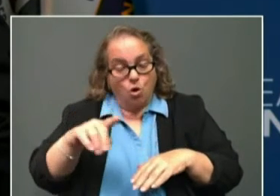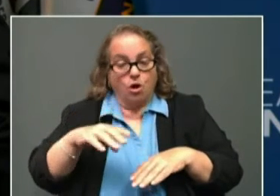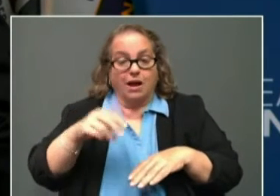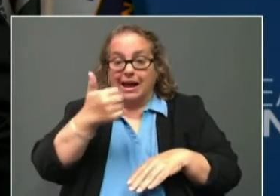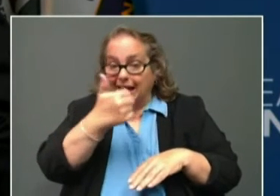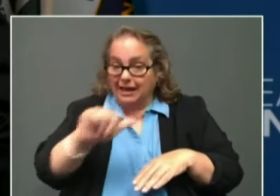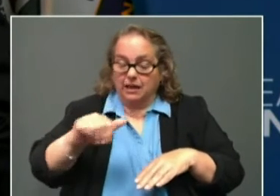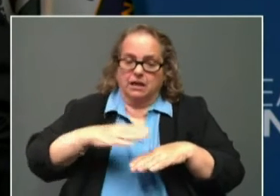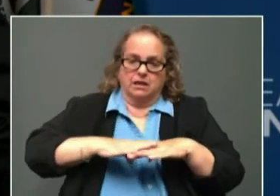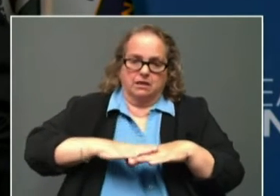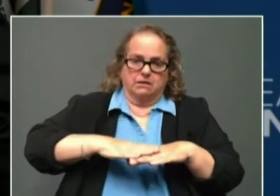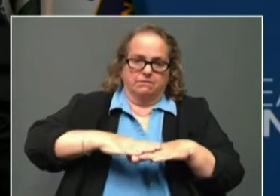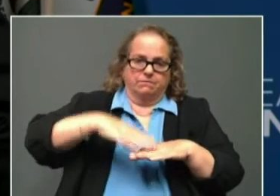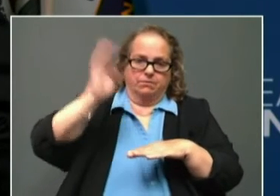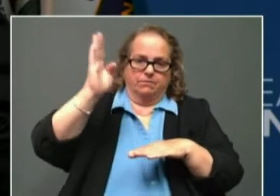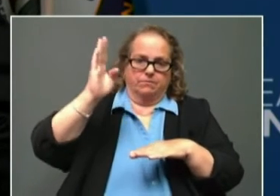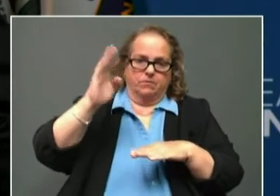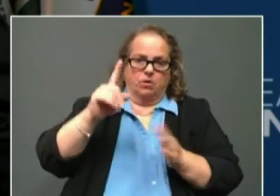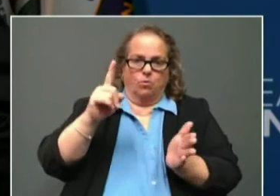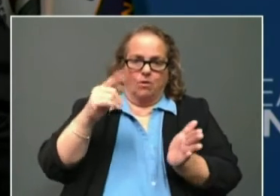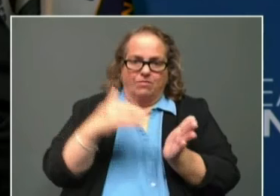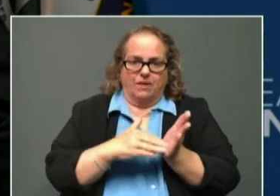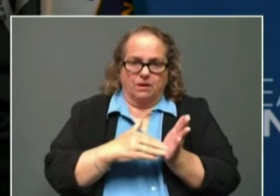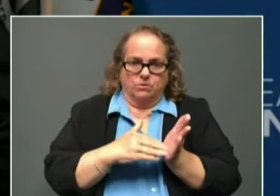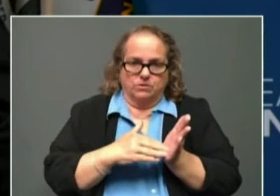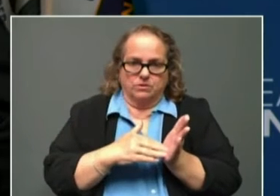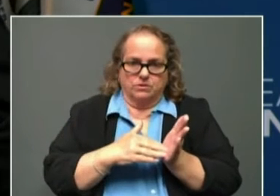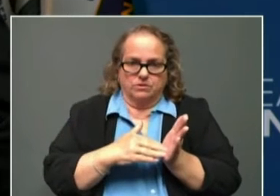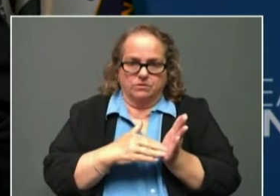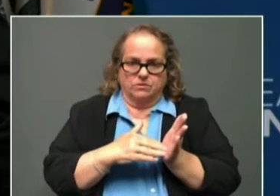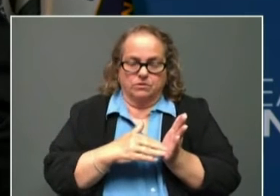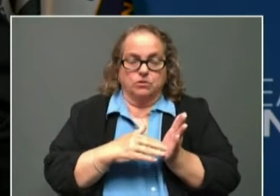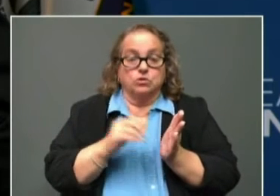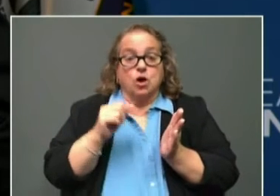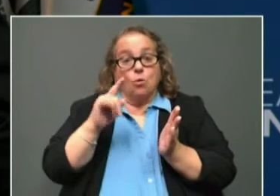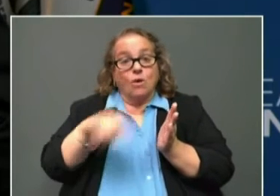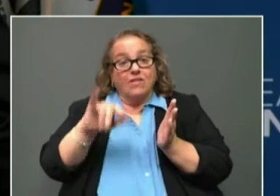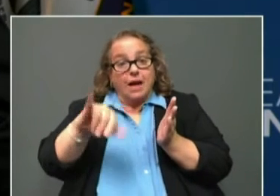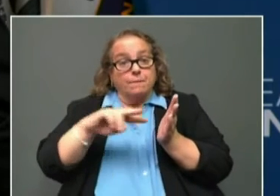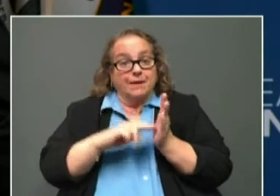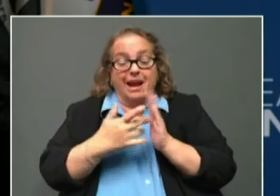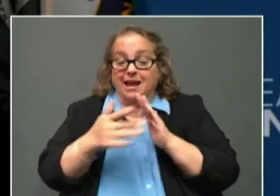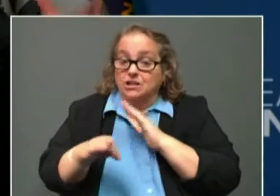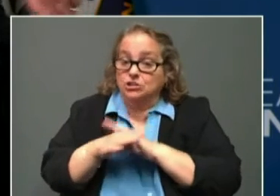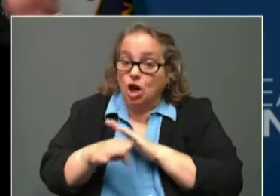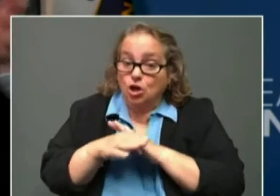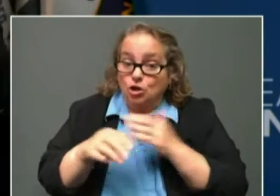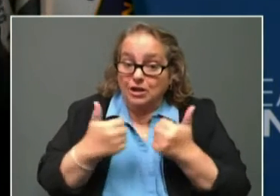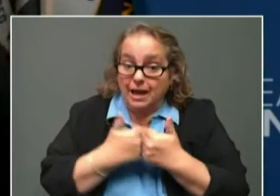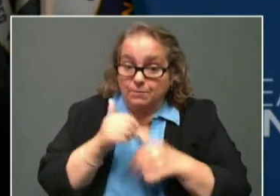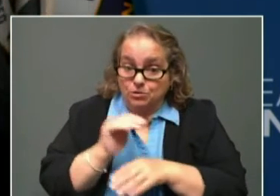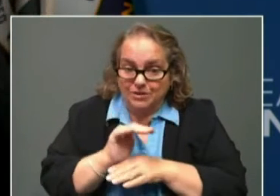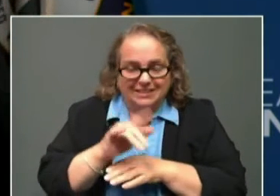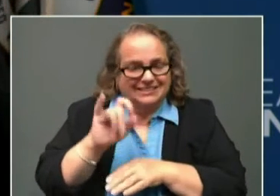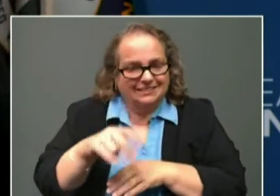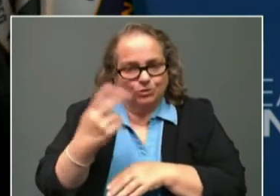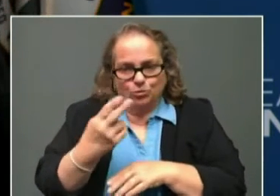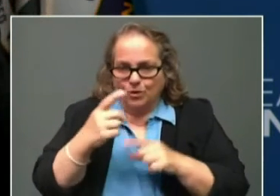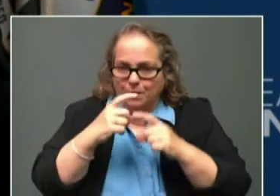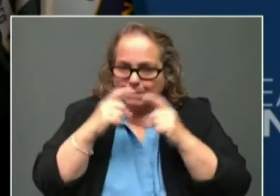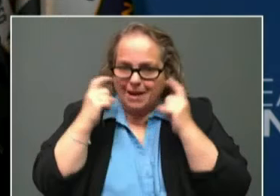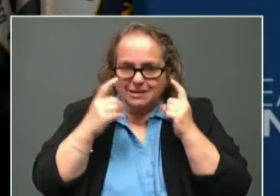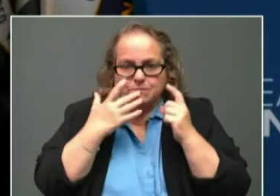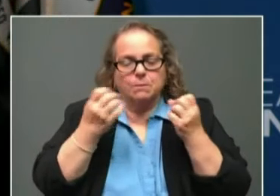greater than 1,000. So what this means is things like the soccer game tonight, you still have to wear a mask because there are so many people